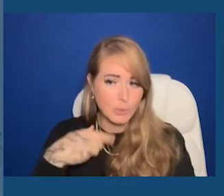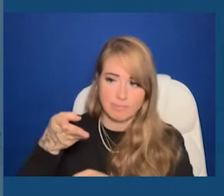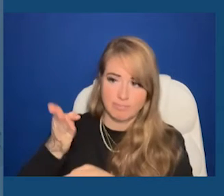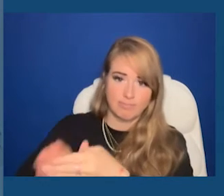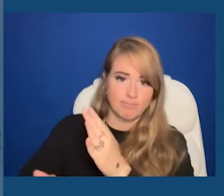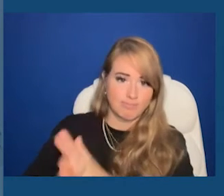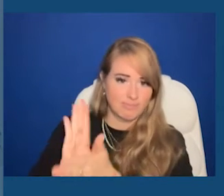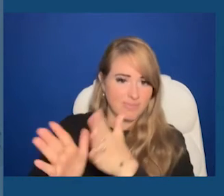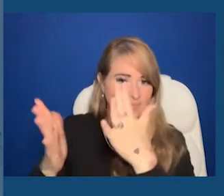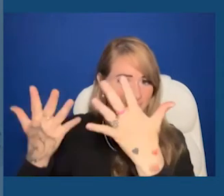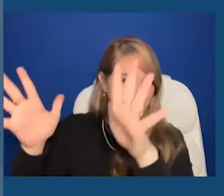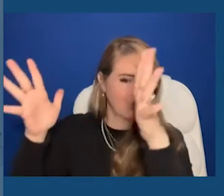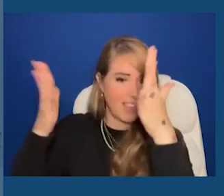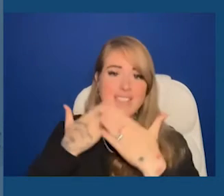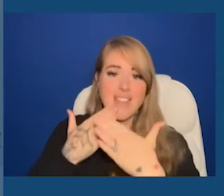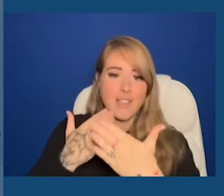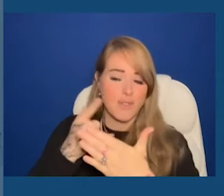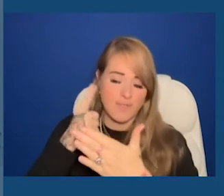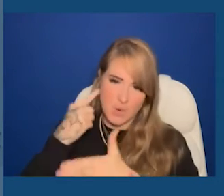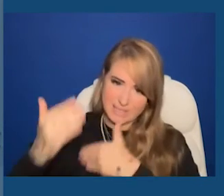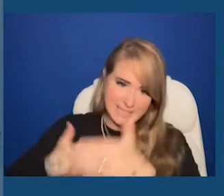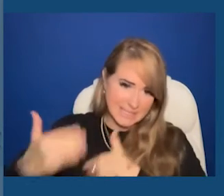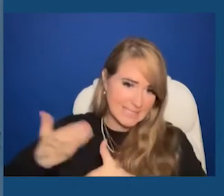hard, thank you.